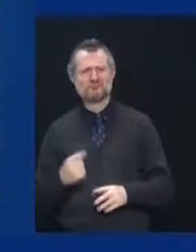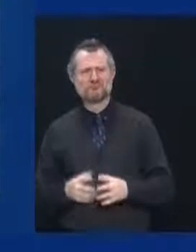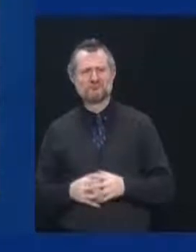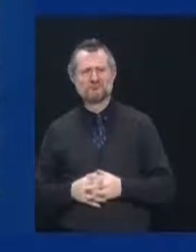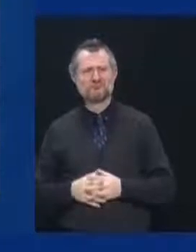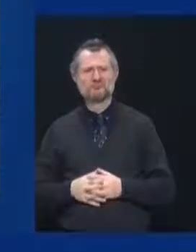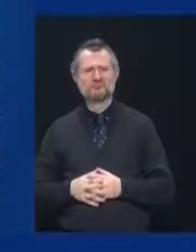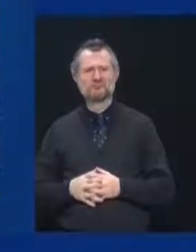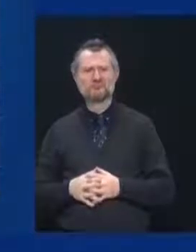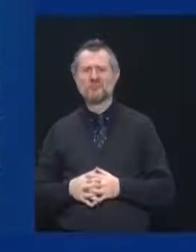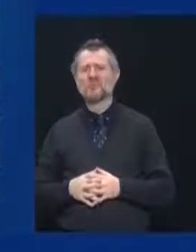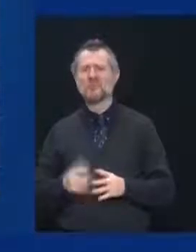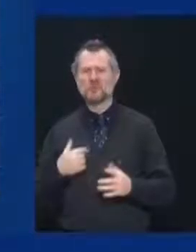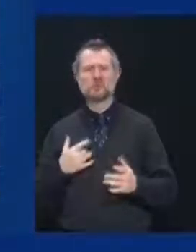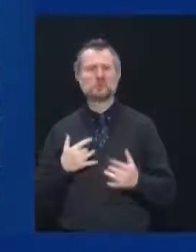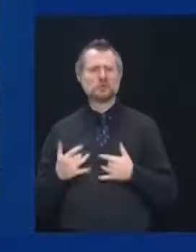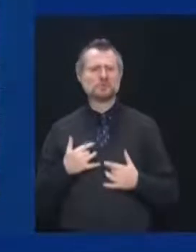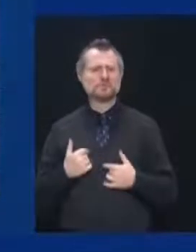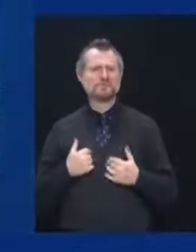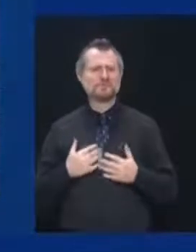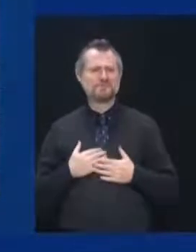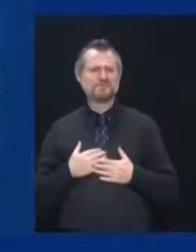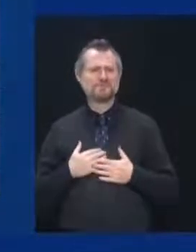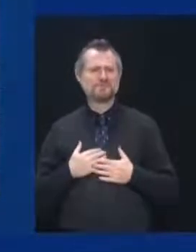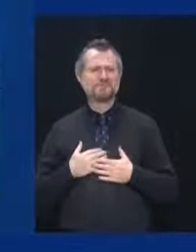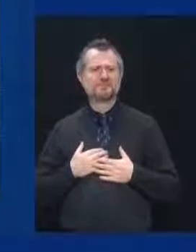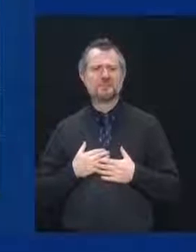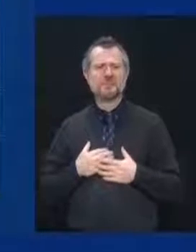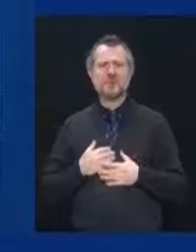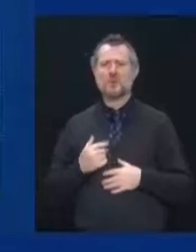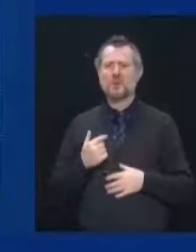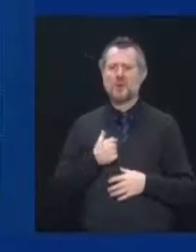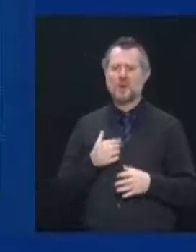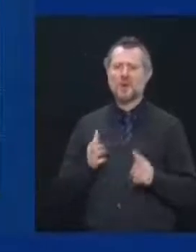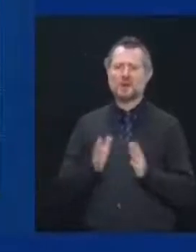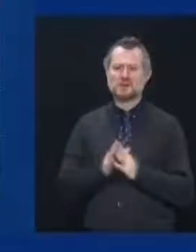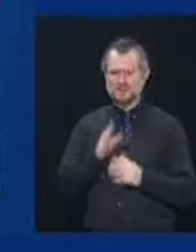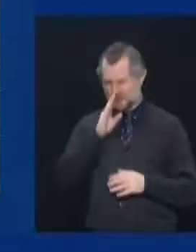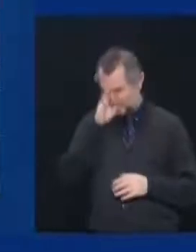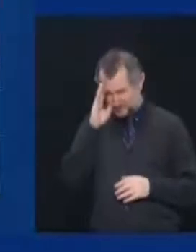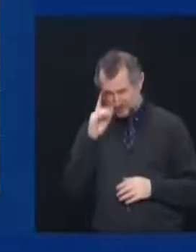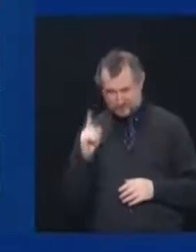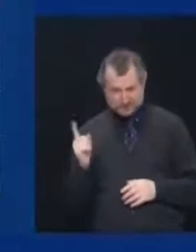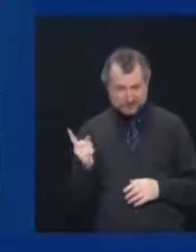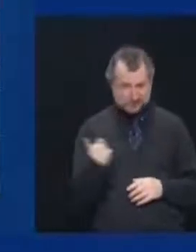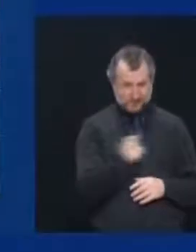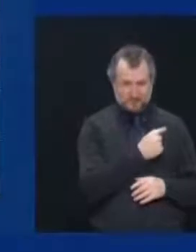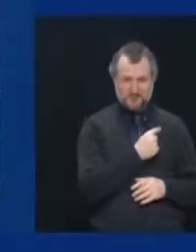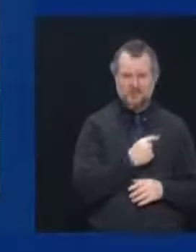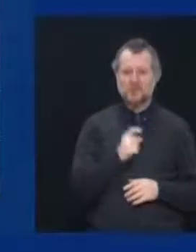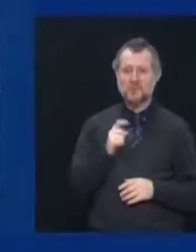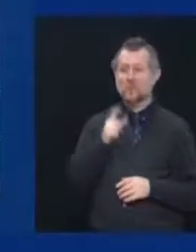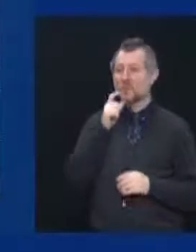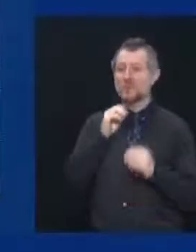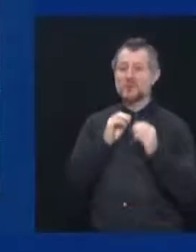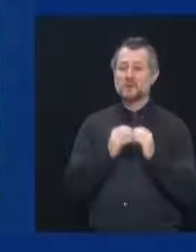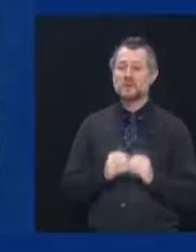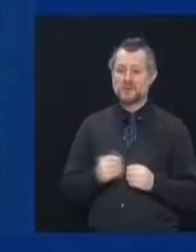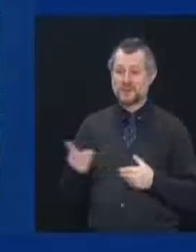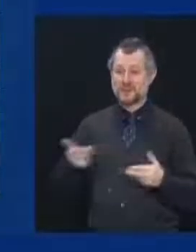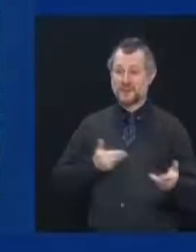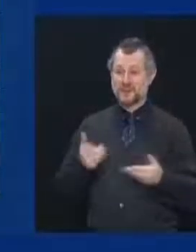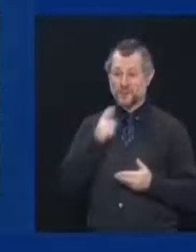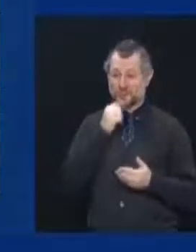least. We ask hospitals, and again, they submit this